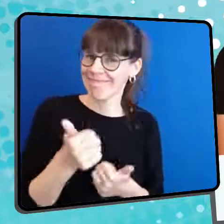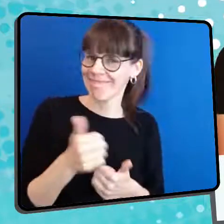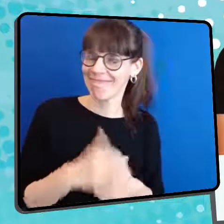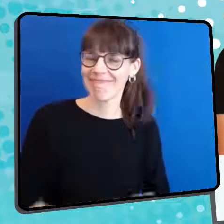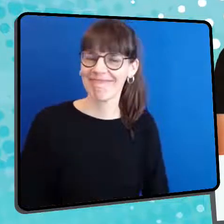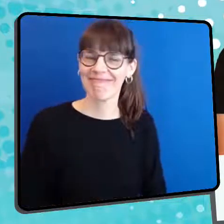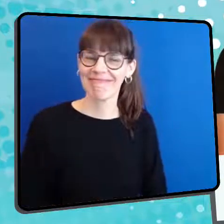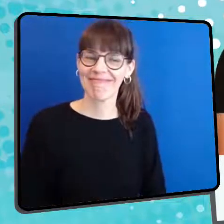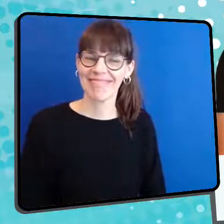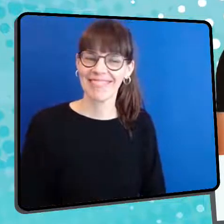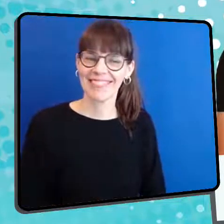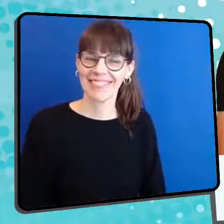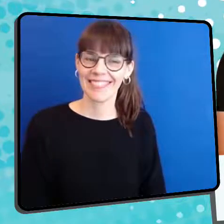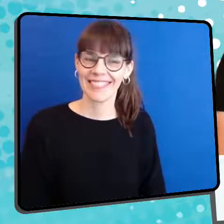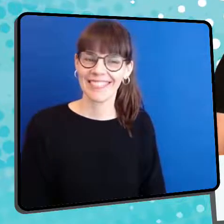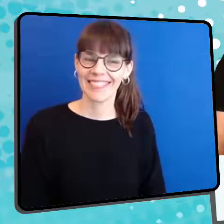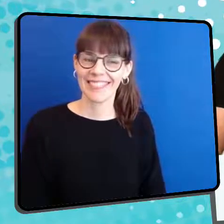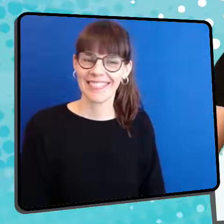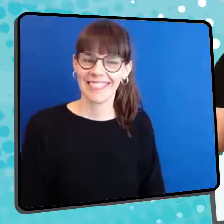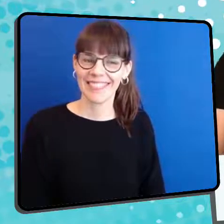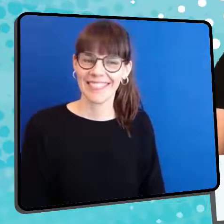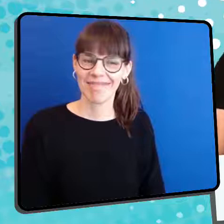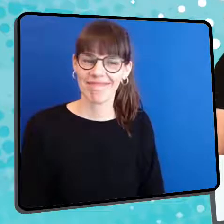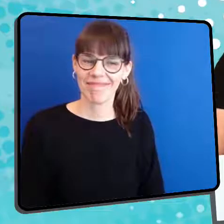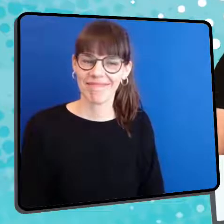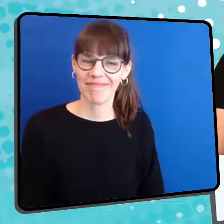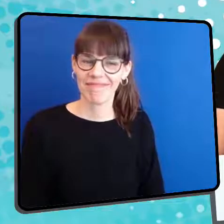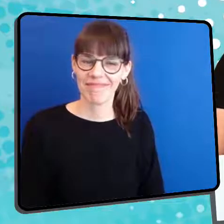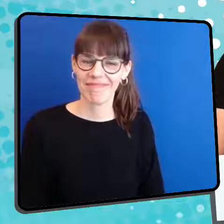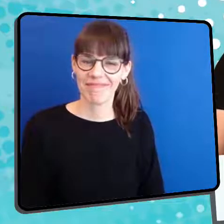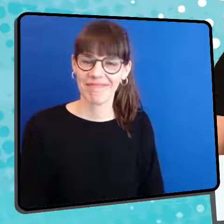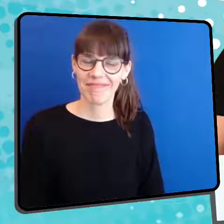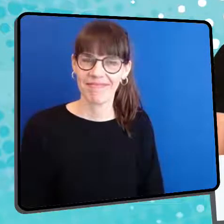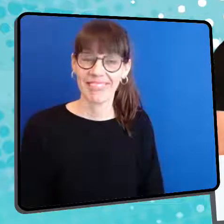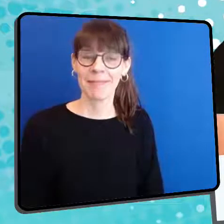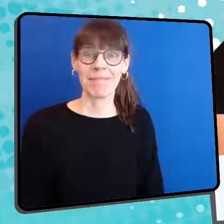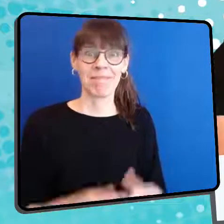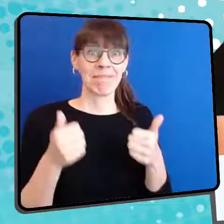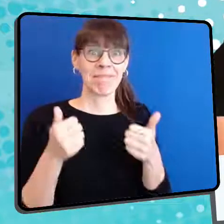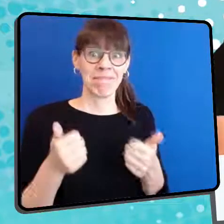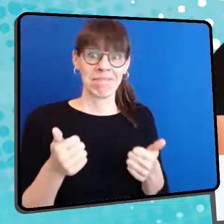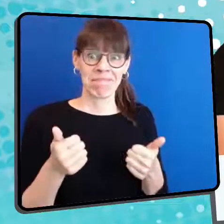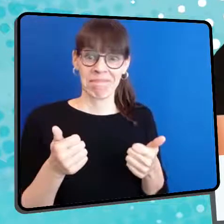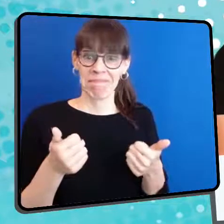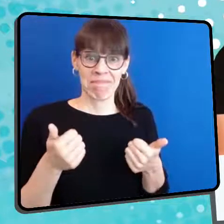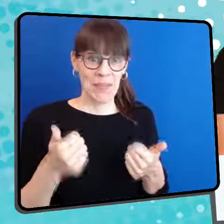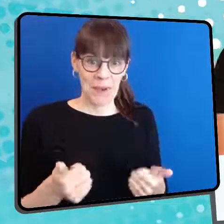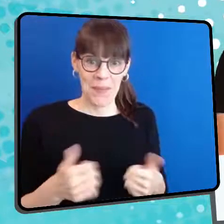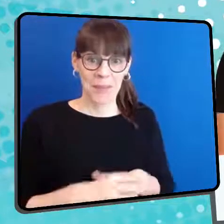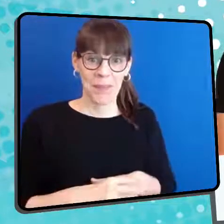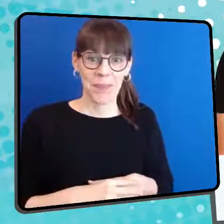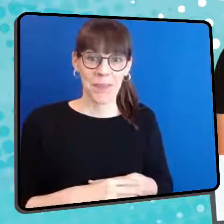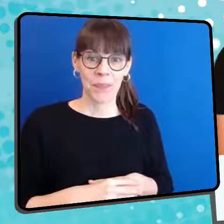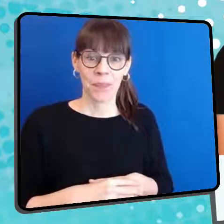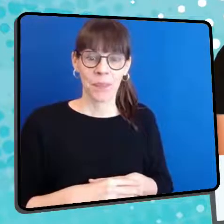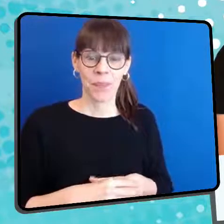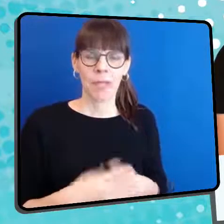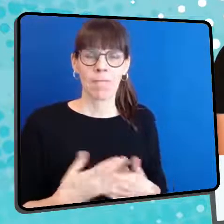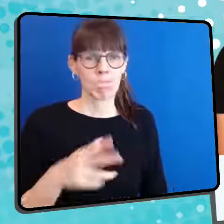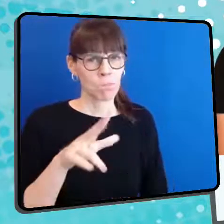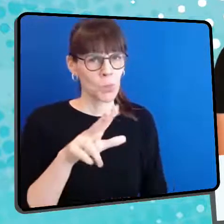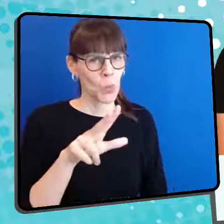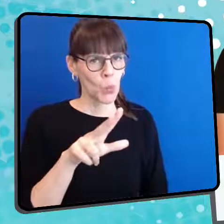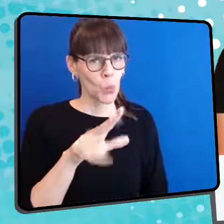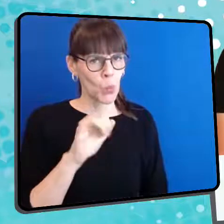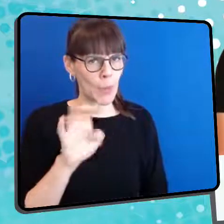Oh, amazing. I guess, Willem, we are already getting close to time